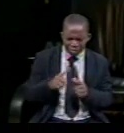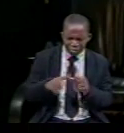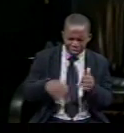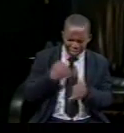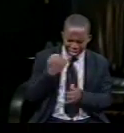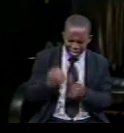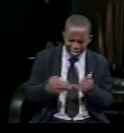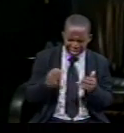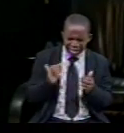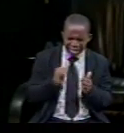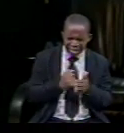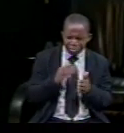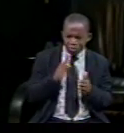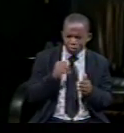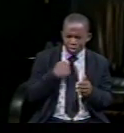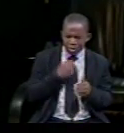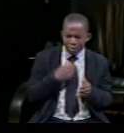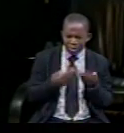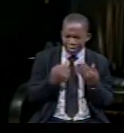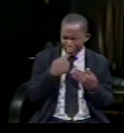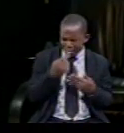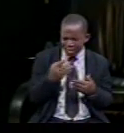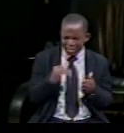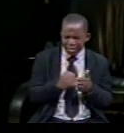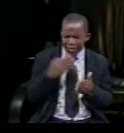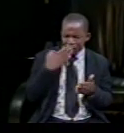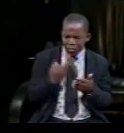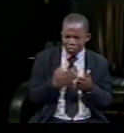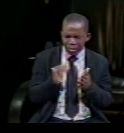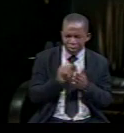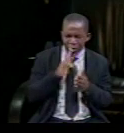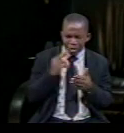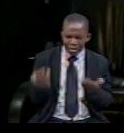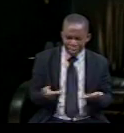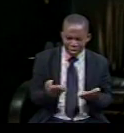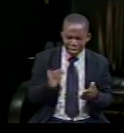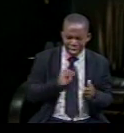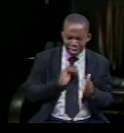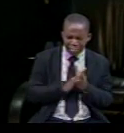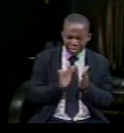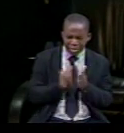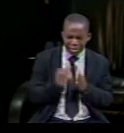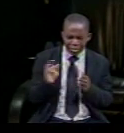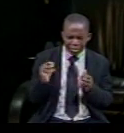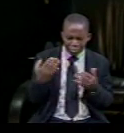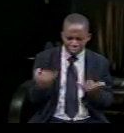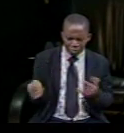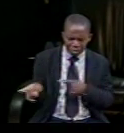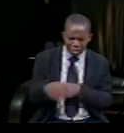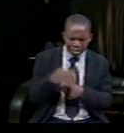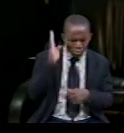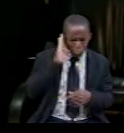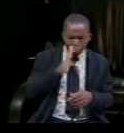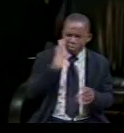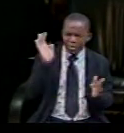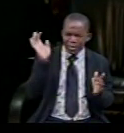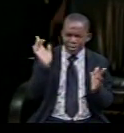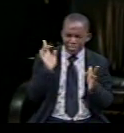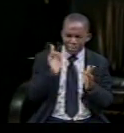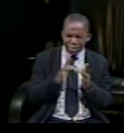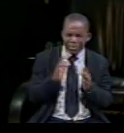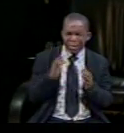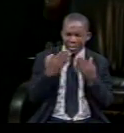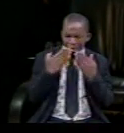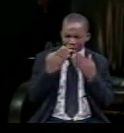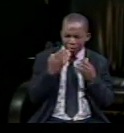we came. We bless your name so much, because today will be impacting. Thank you, Jesus, for being with us.